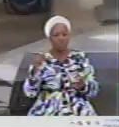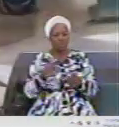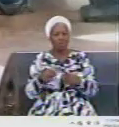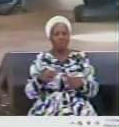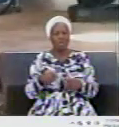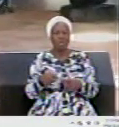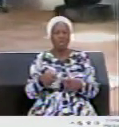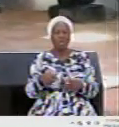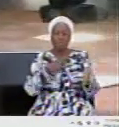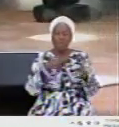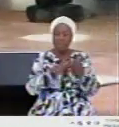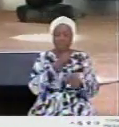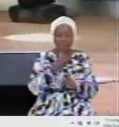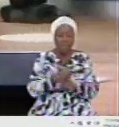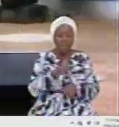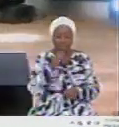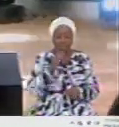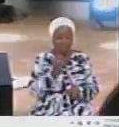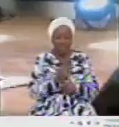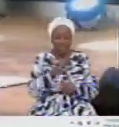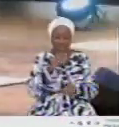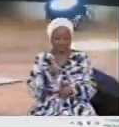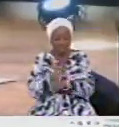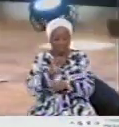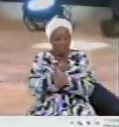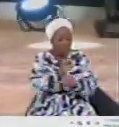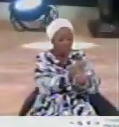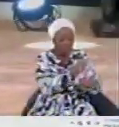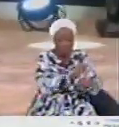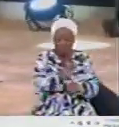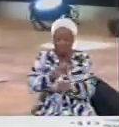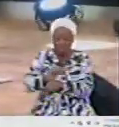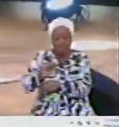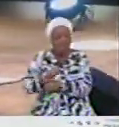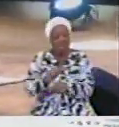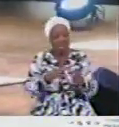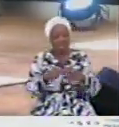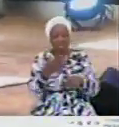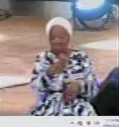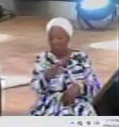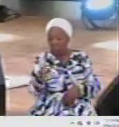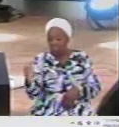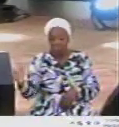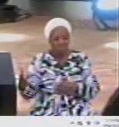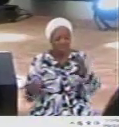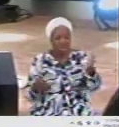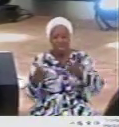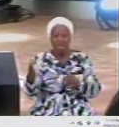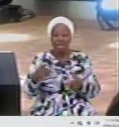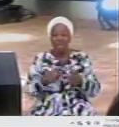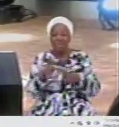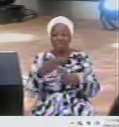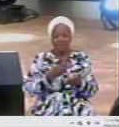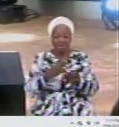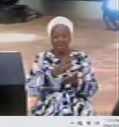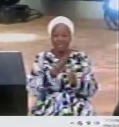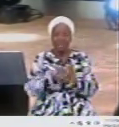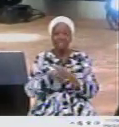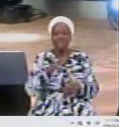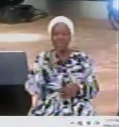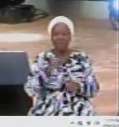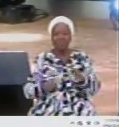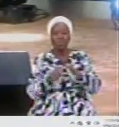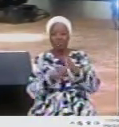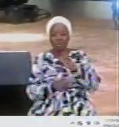at activity, activity, activity, and the hypocrisy is falling out of the activity. The righteousness is underneath the